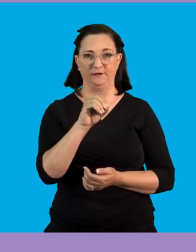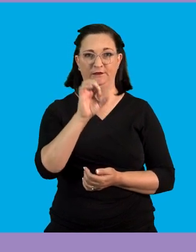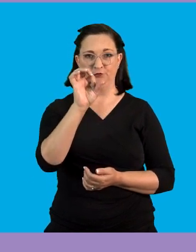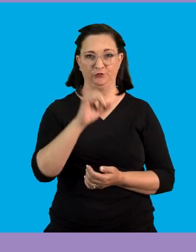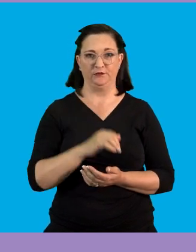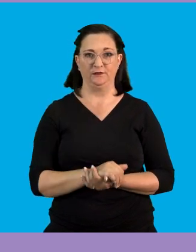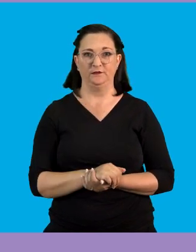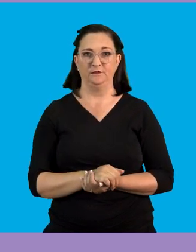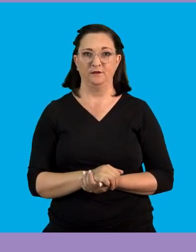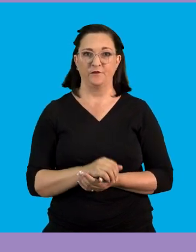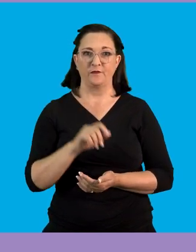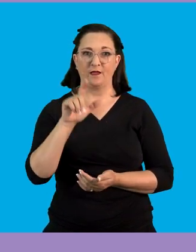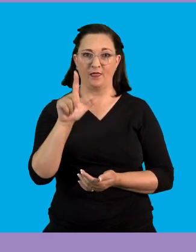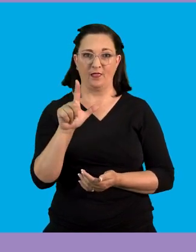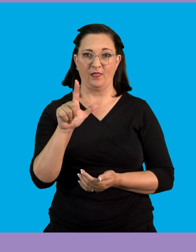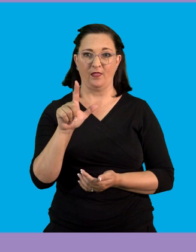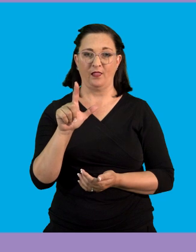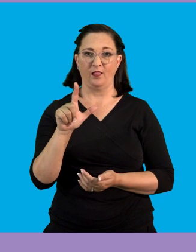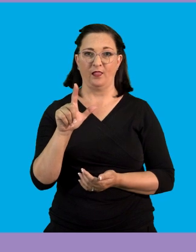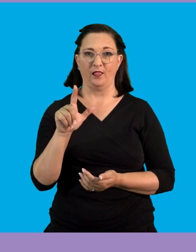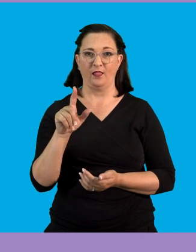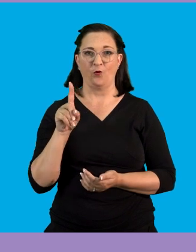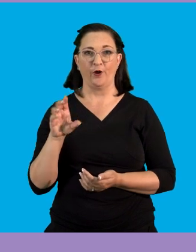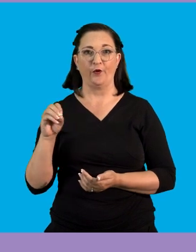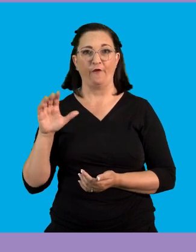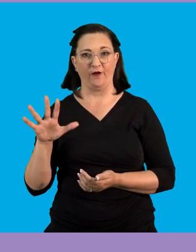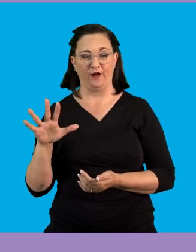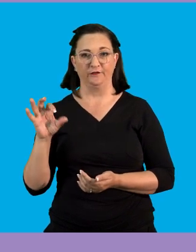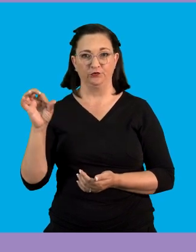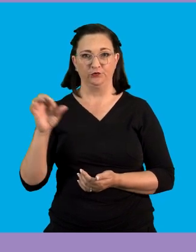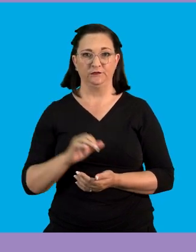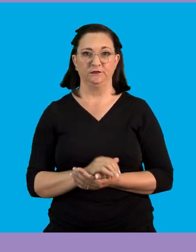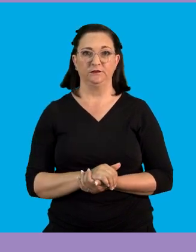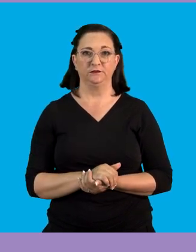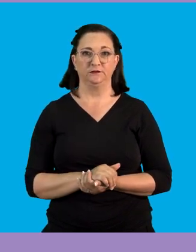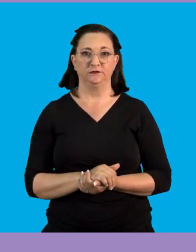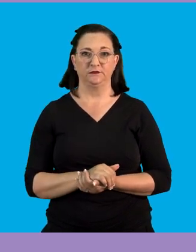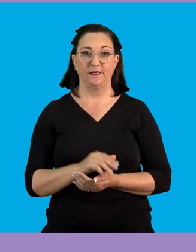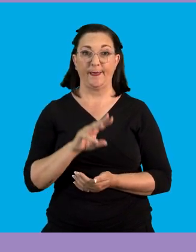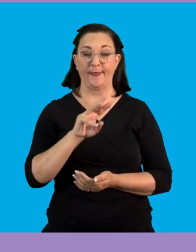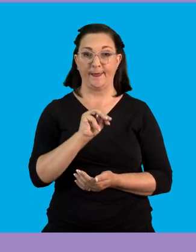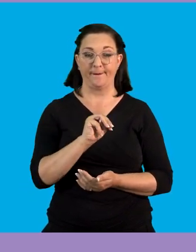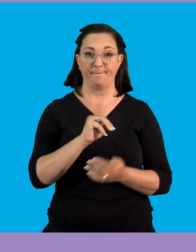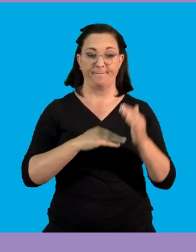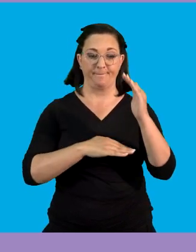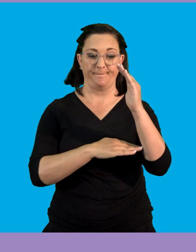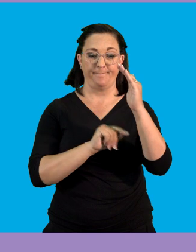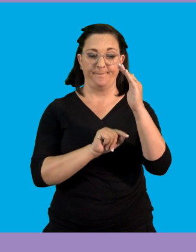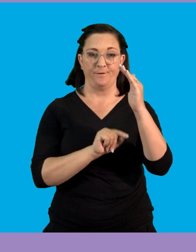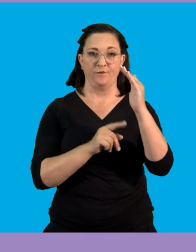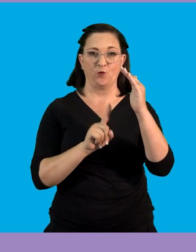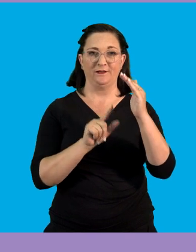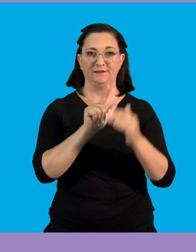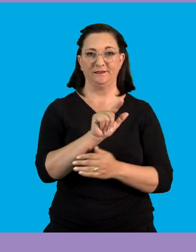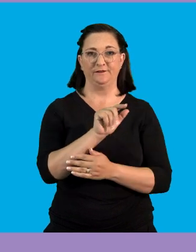degrees, angle L is 105 degrees, and angle M